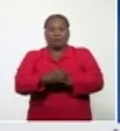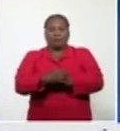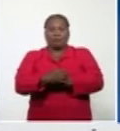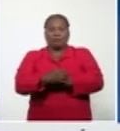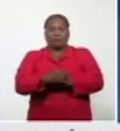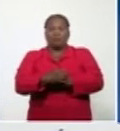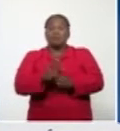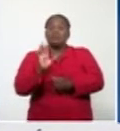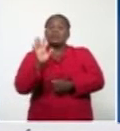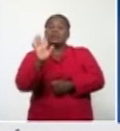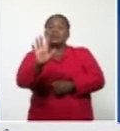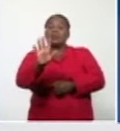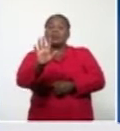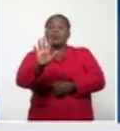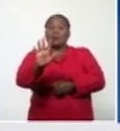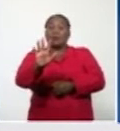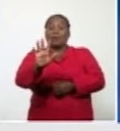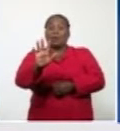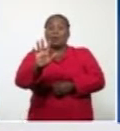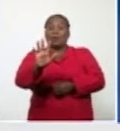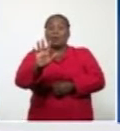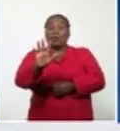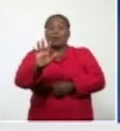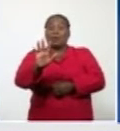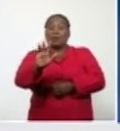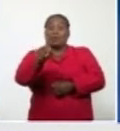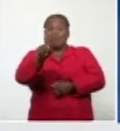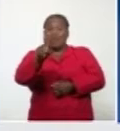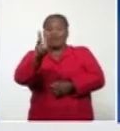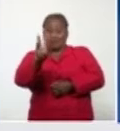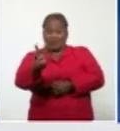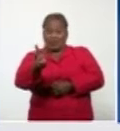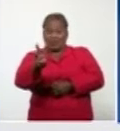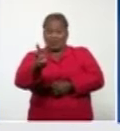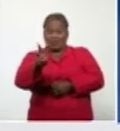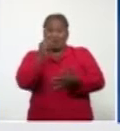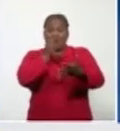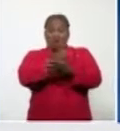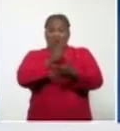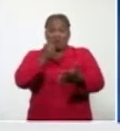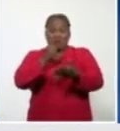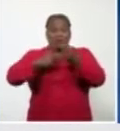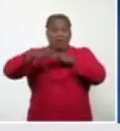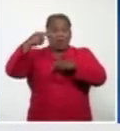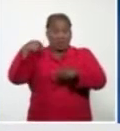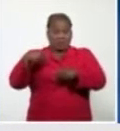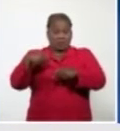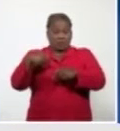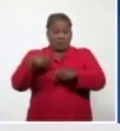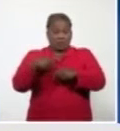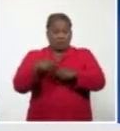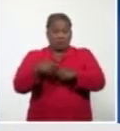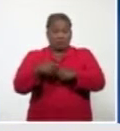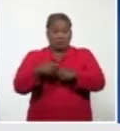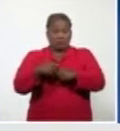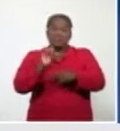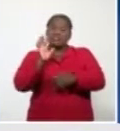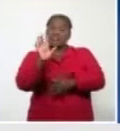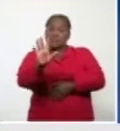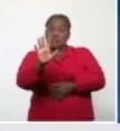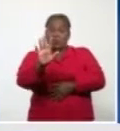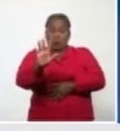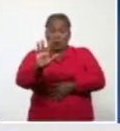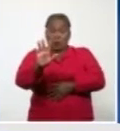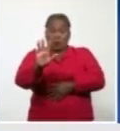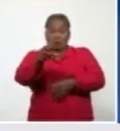2 from Playa, 2 from Arroyo Naranjo, and 2 from Cerro Municipality. 5 of